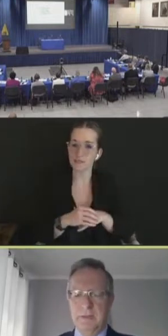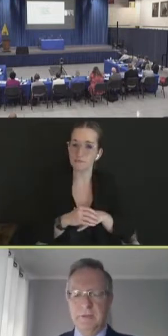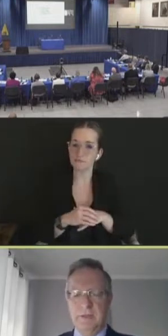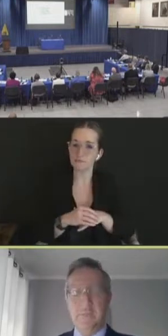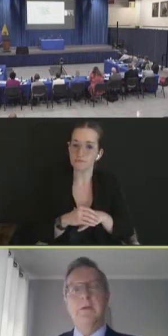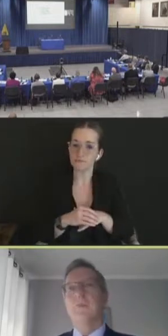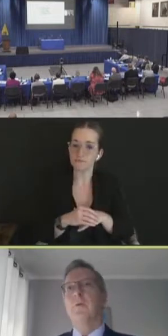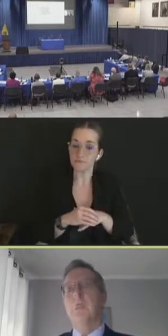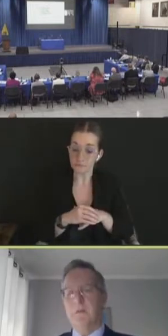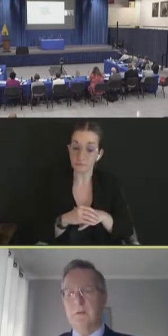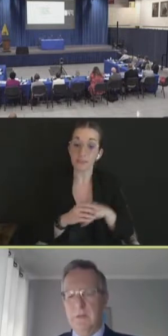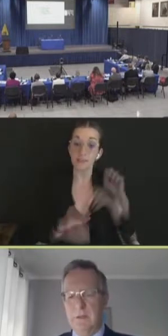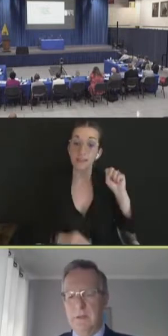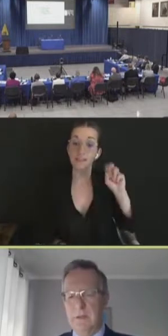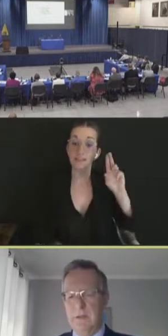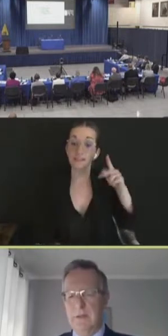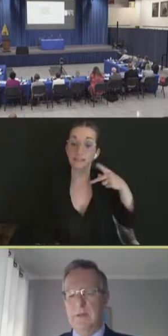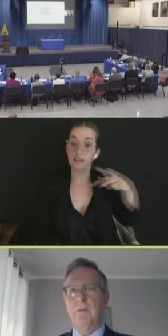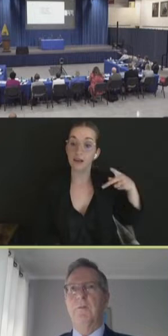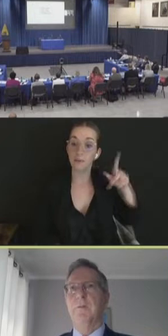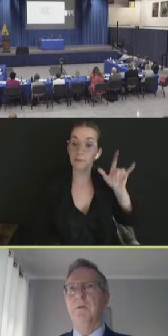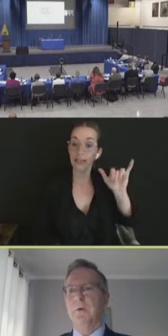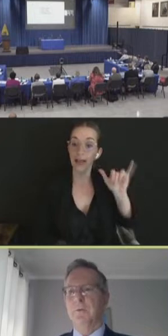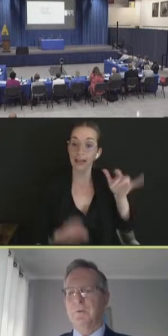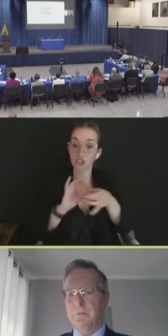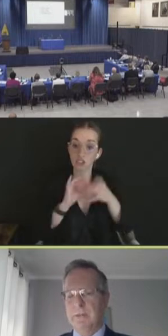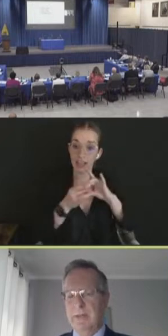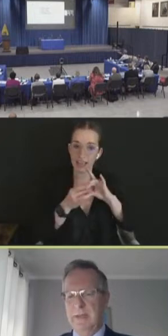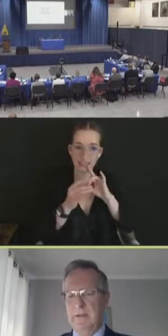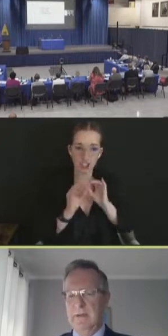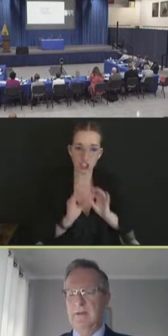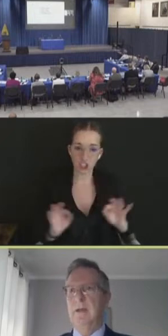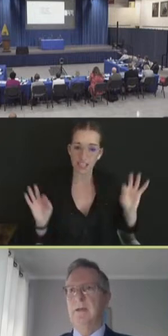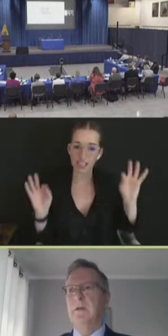Regarding supply chain, it is critical that a global approach